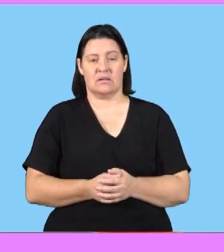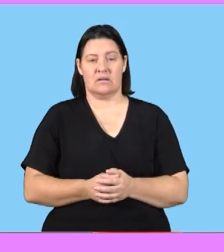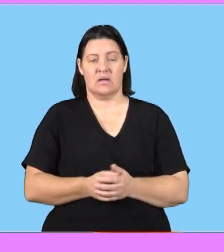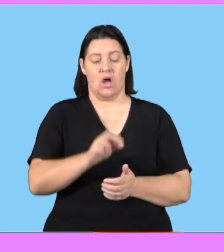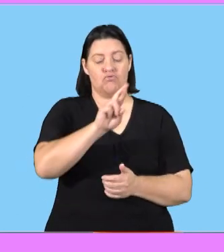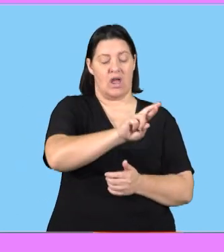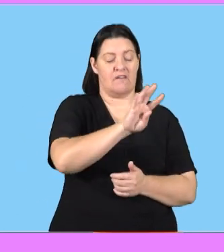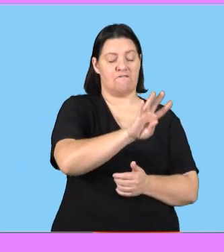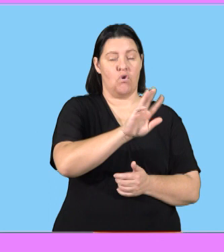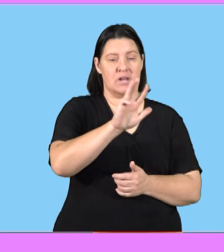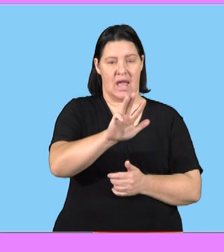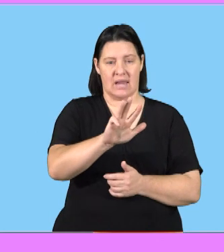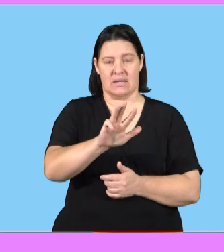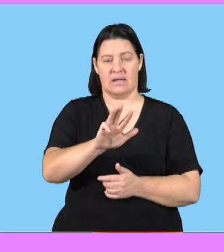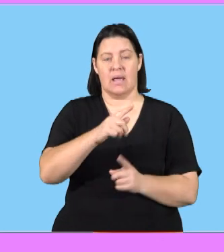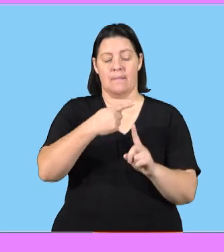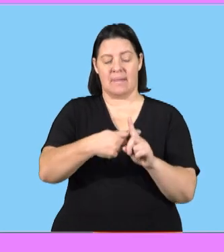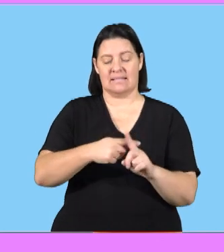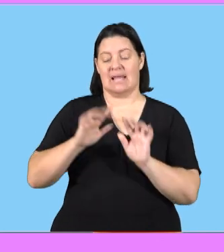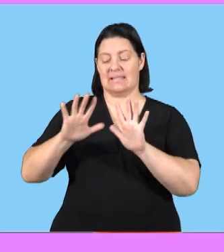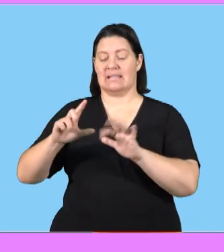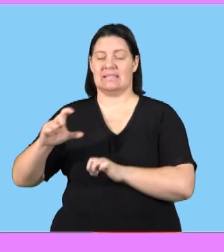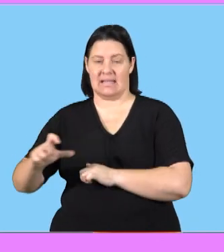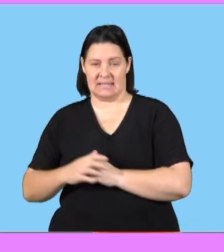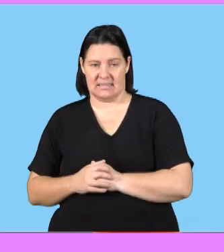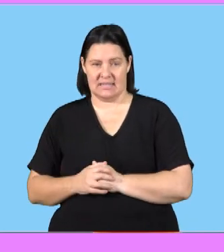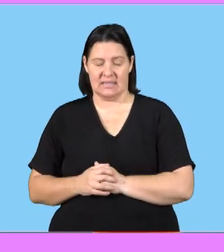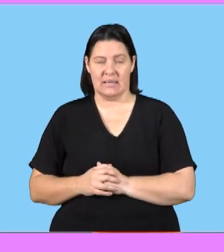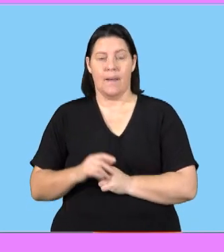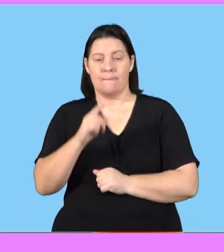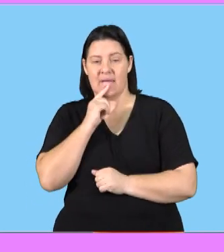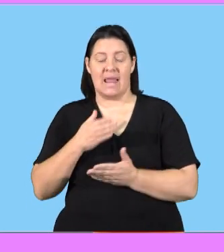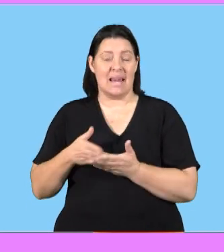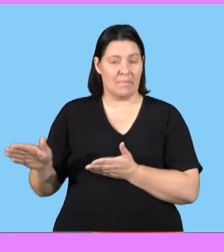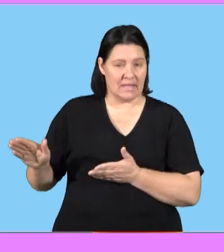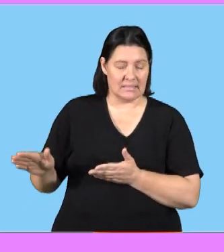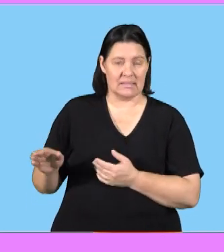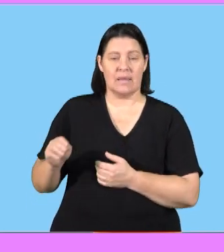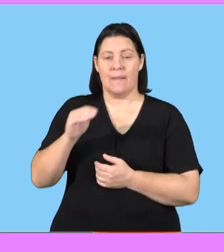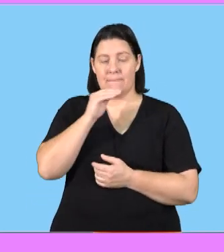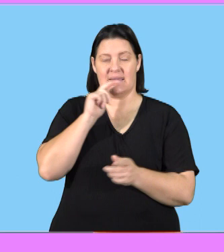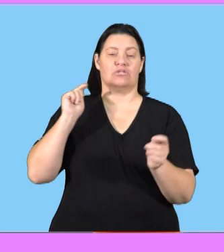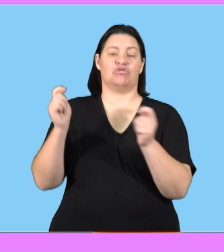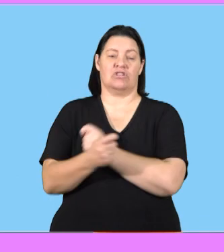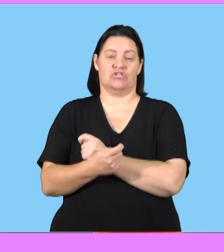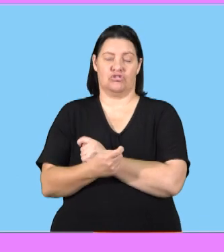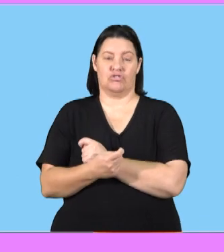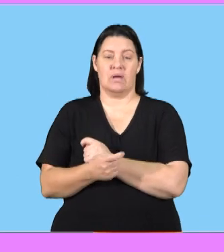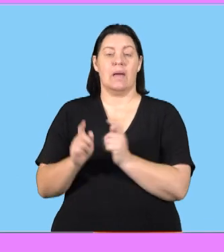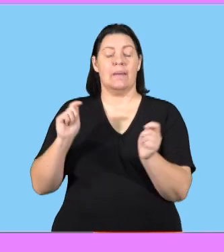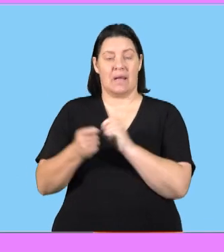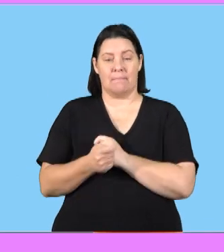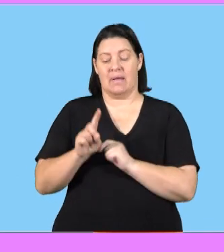is going to be 49 rand plus 10 cents. So it means if we eliminate it, then it changes and